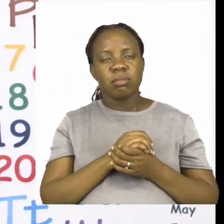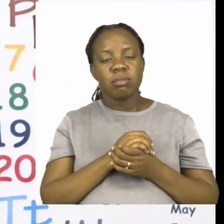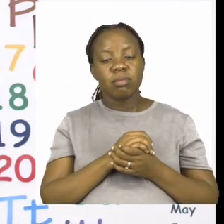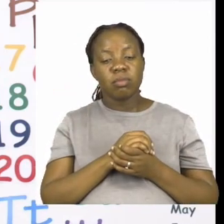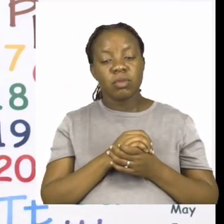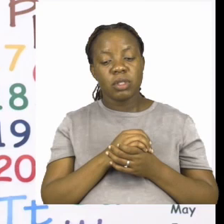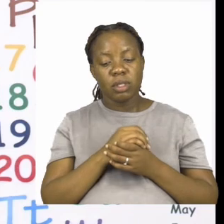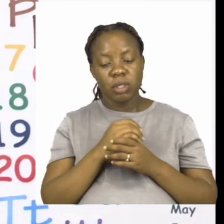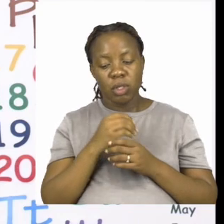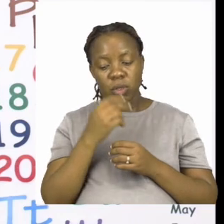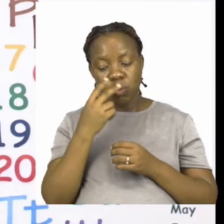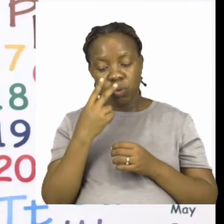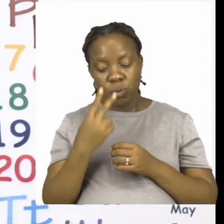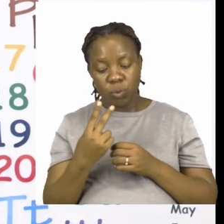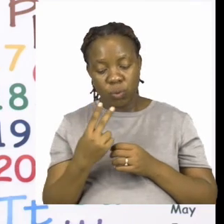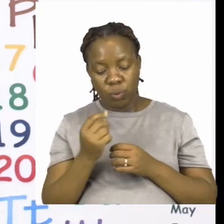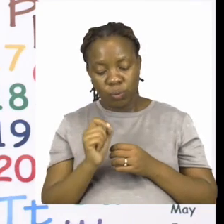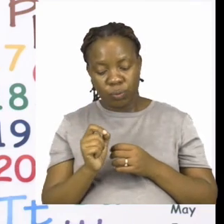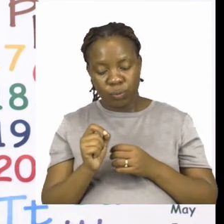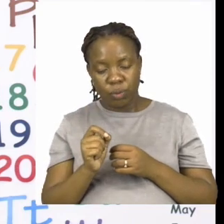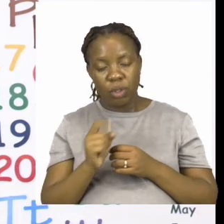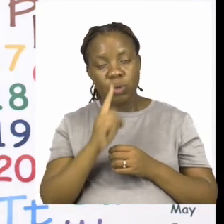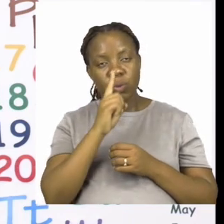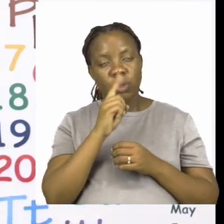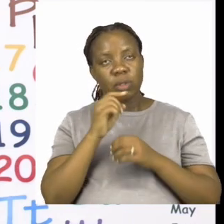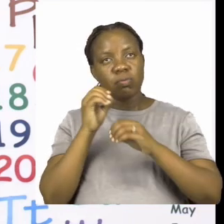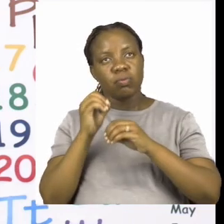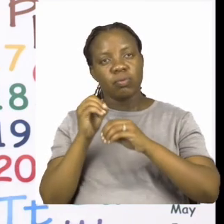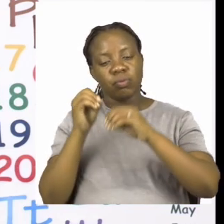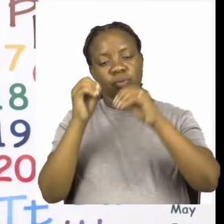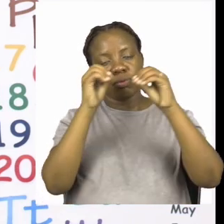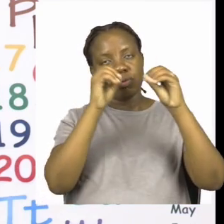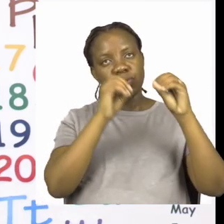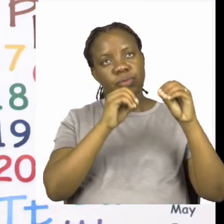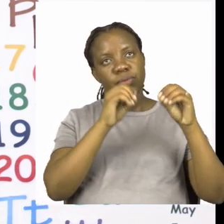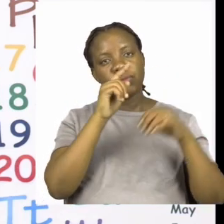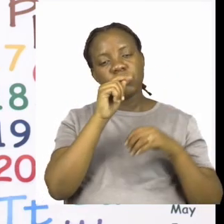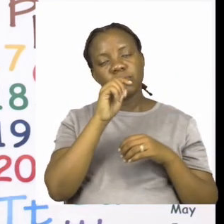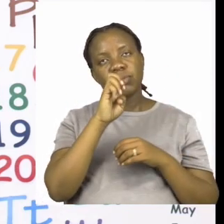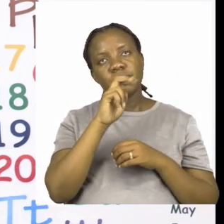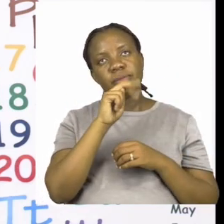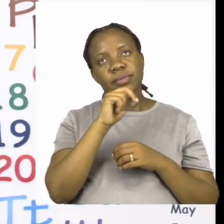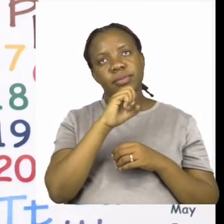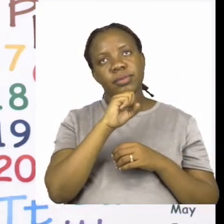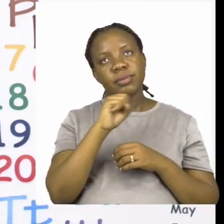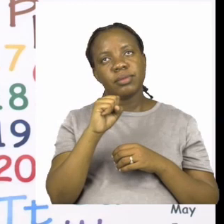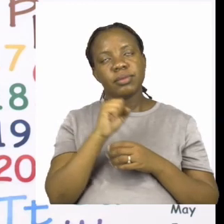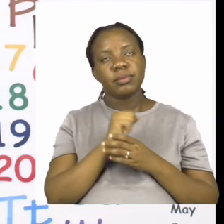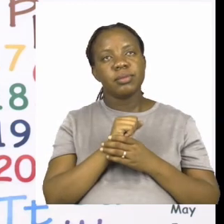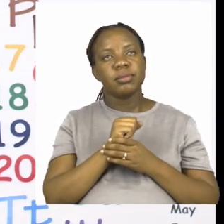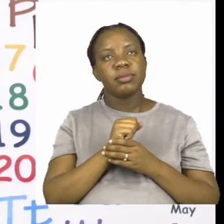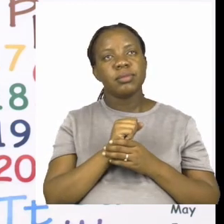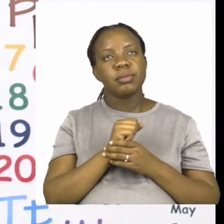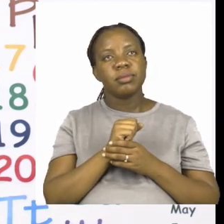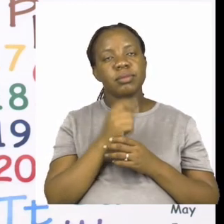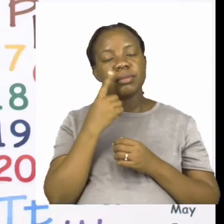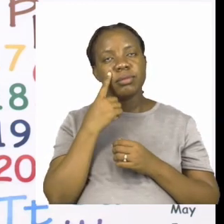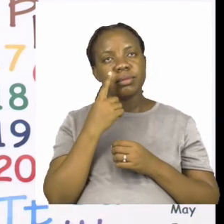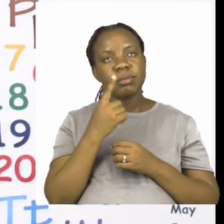units and then we carry over our tens. So then we